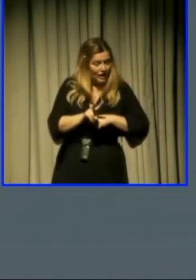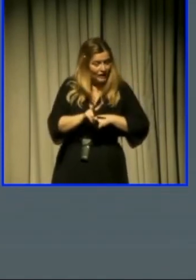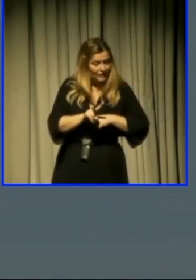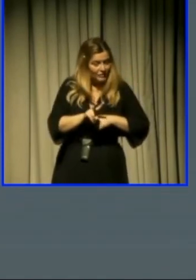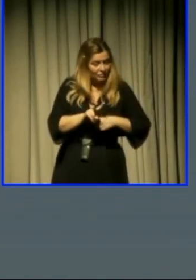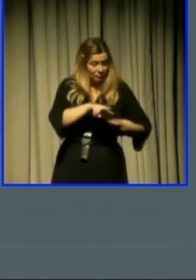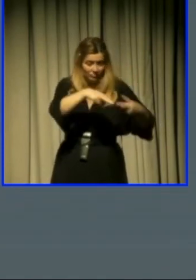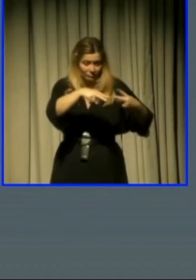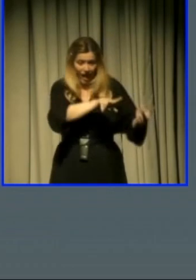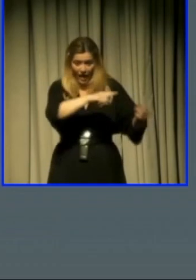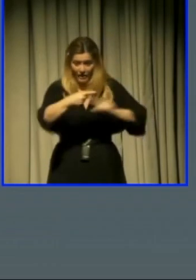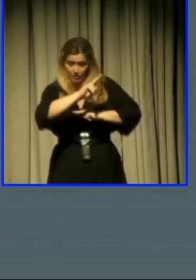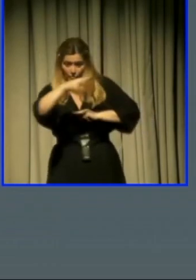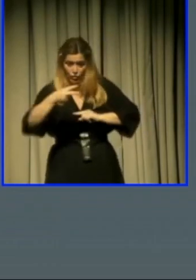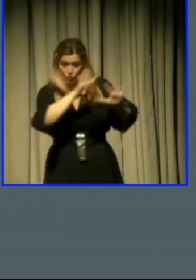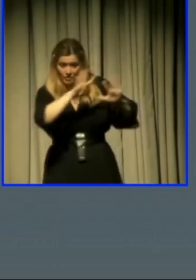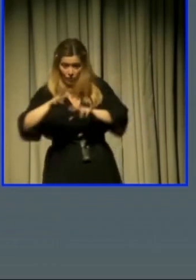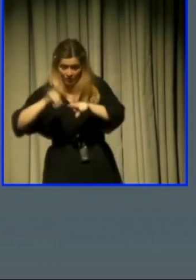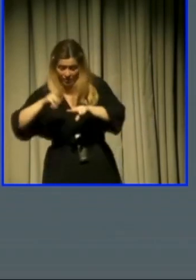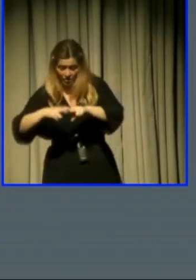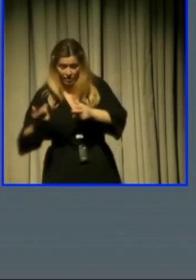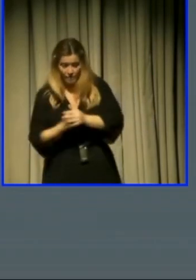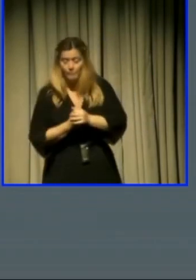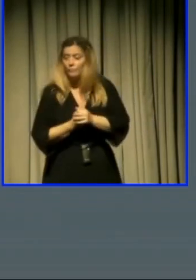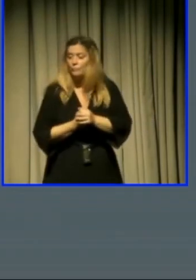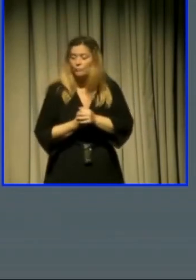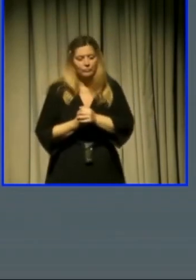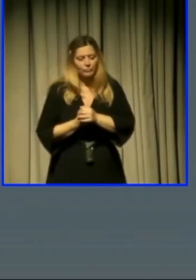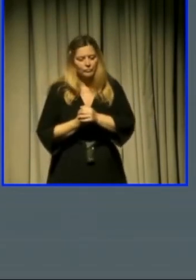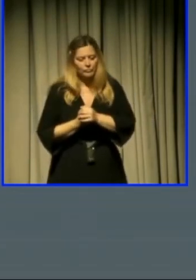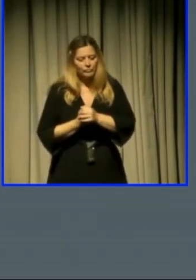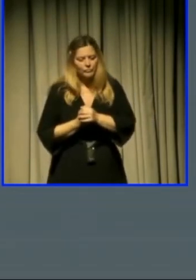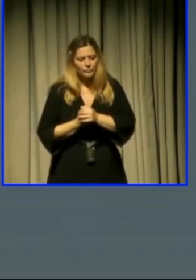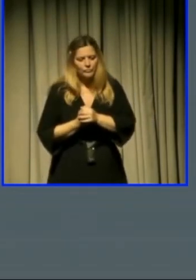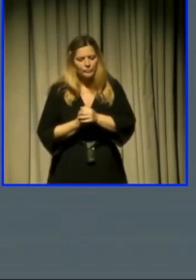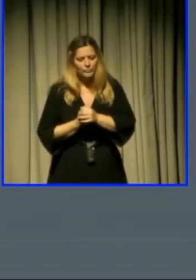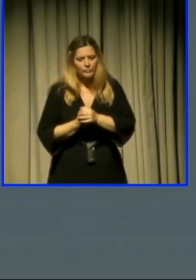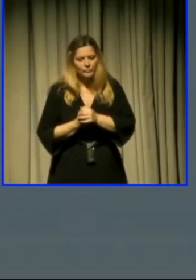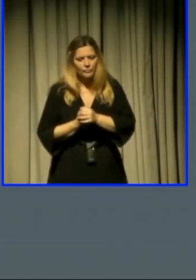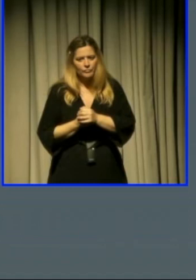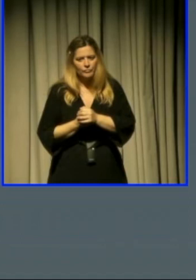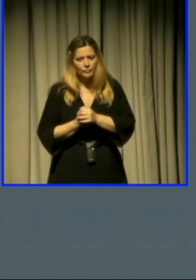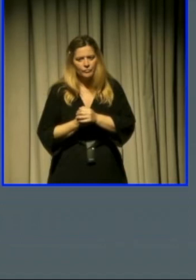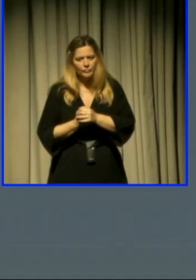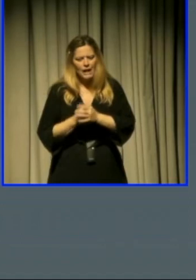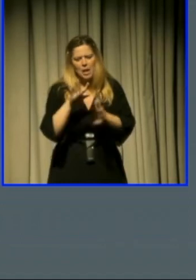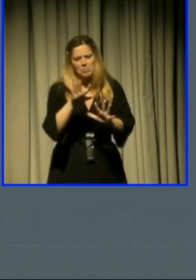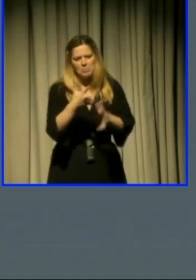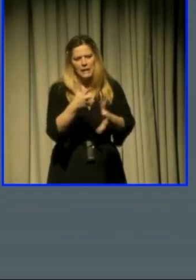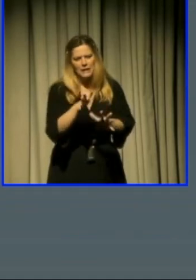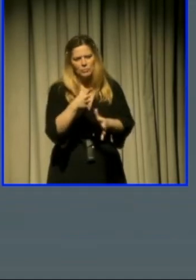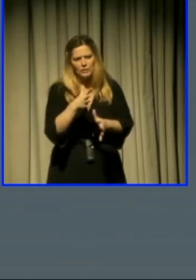The CEO of Warner has said that they think that in 5 or maybe 10 years' time, a big chunk